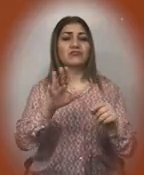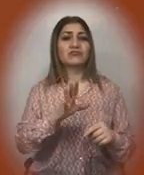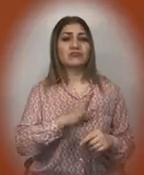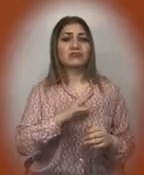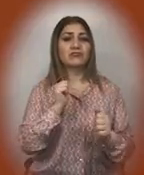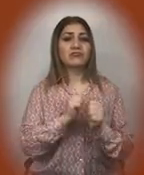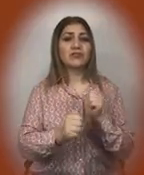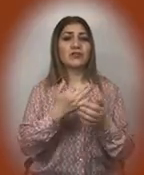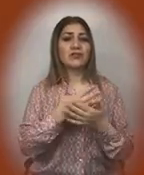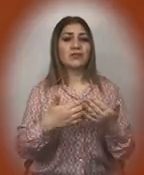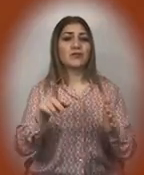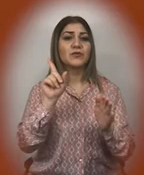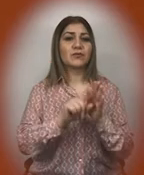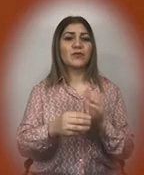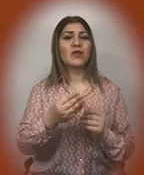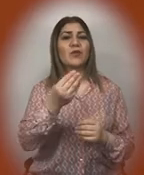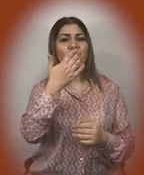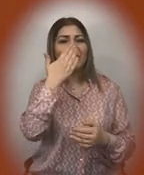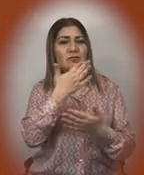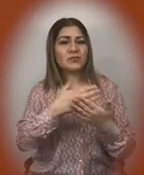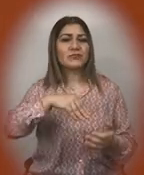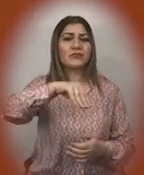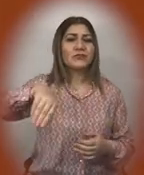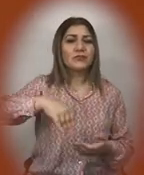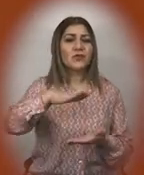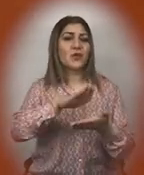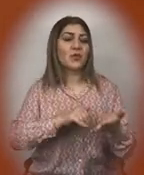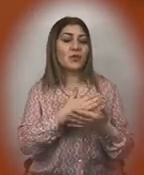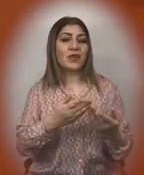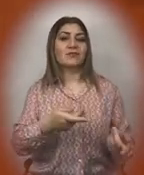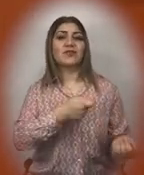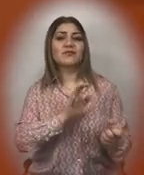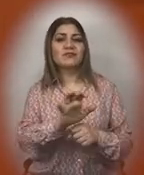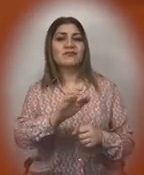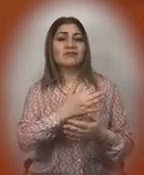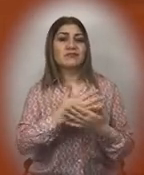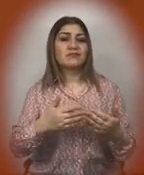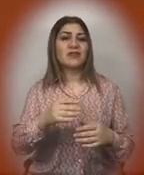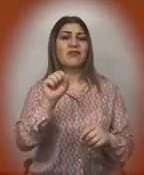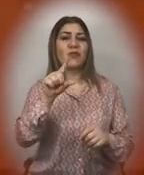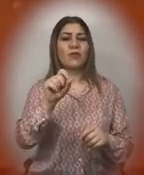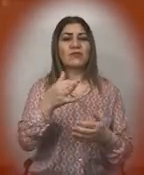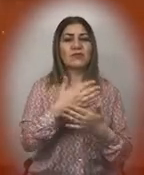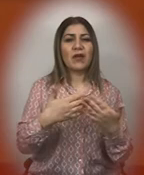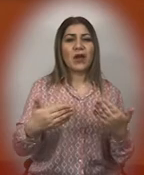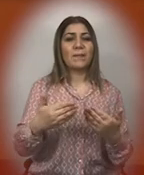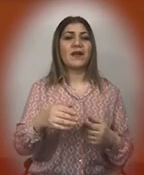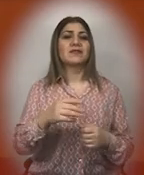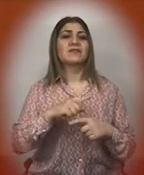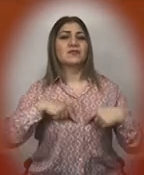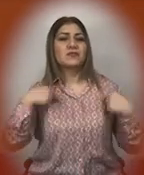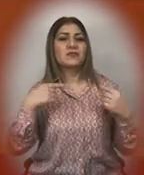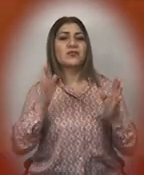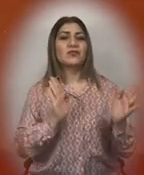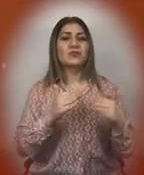of glimmering gemstones finest silks and unique spices and fragrant oils from the southern our villages and towns would savor their